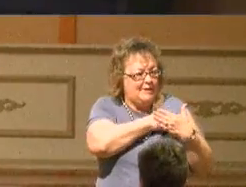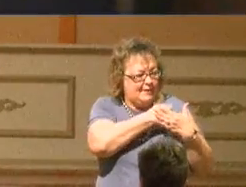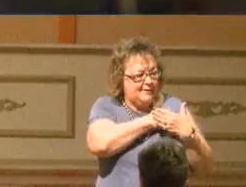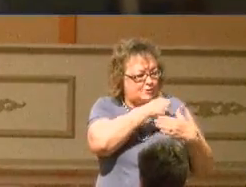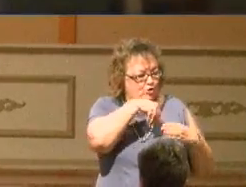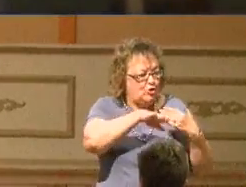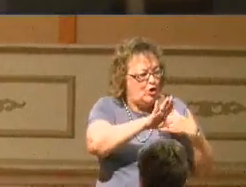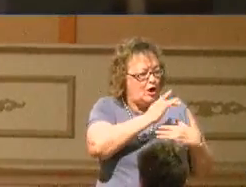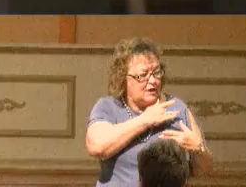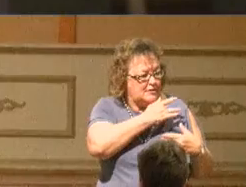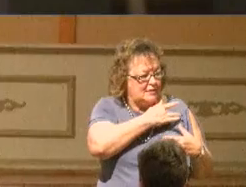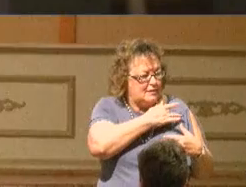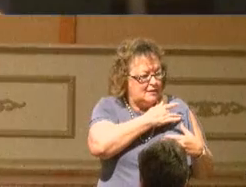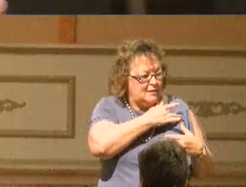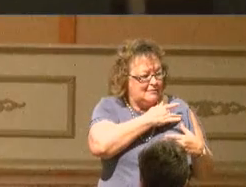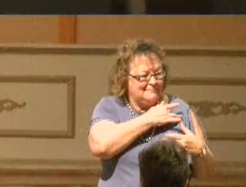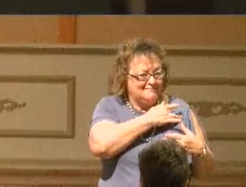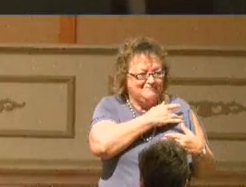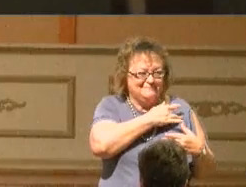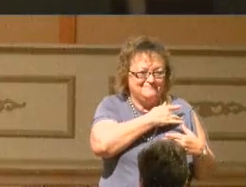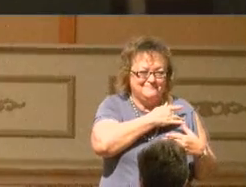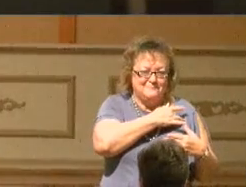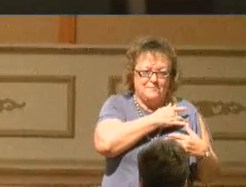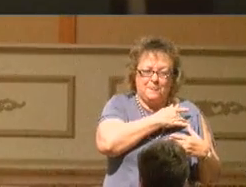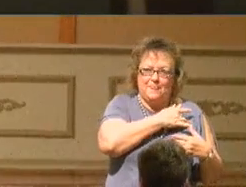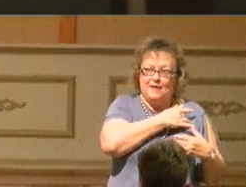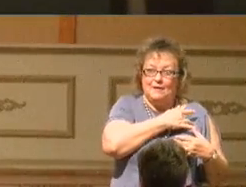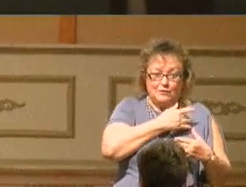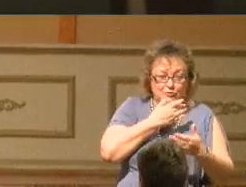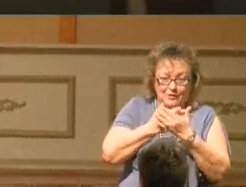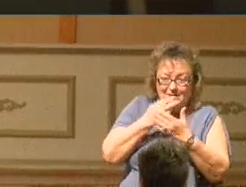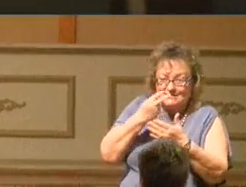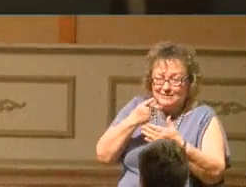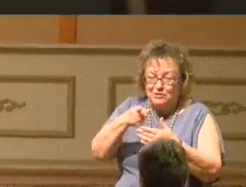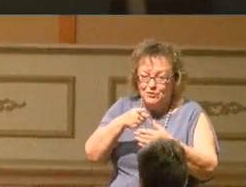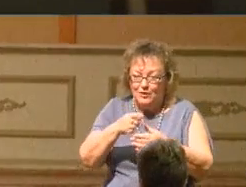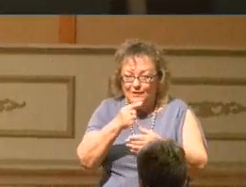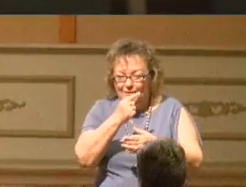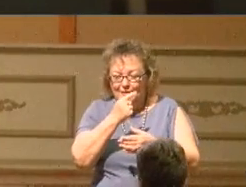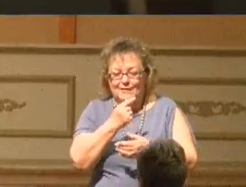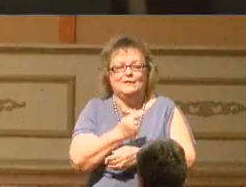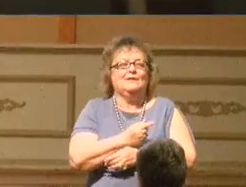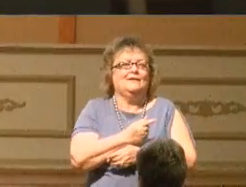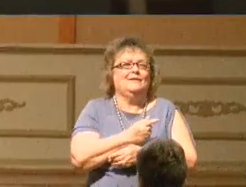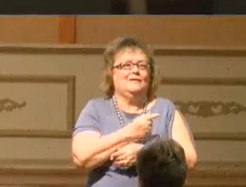heart, we often say it's good to see you on the green side of the dirt.